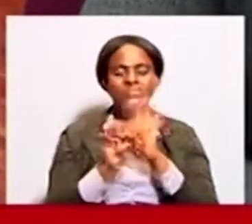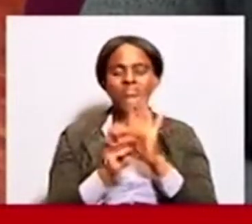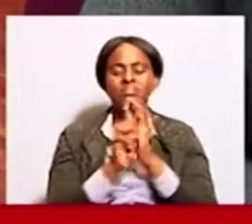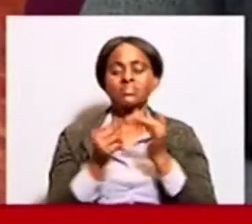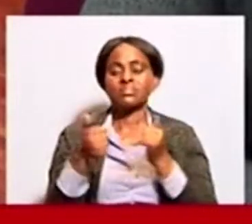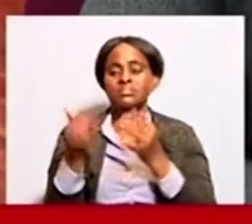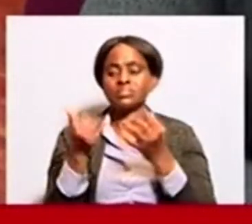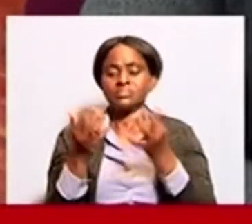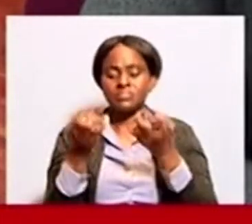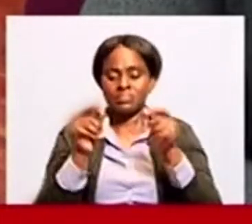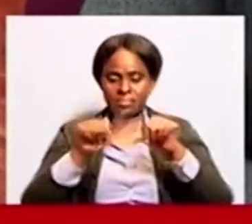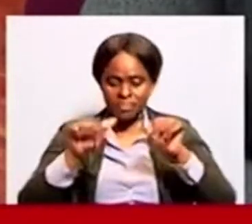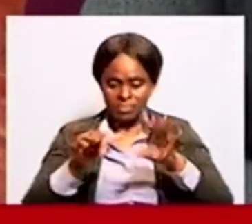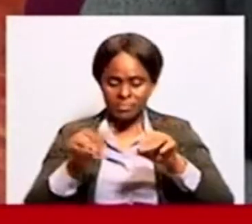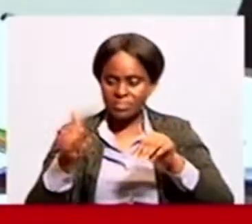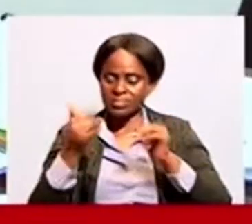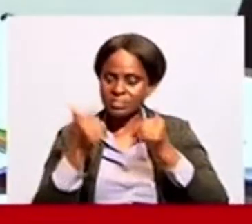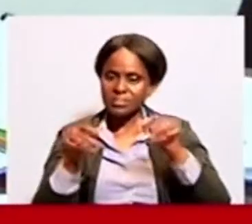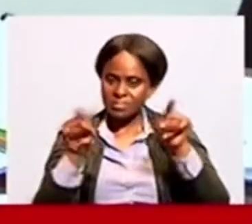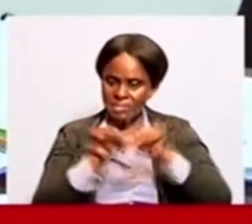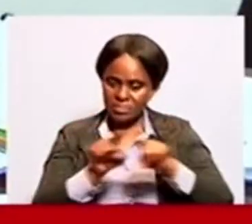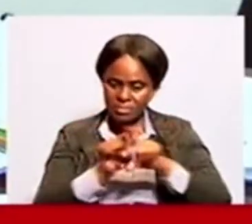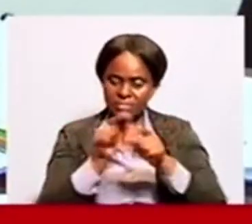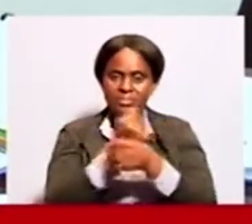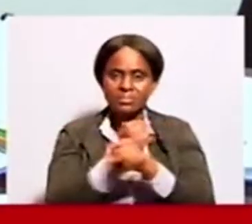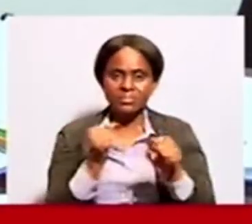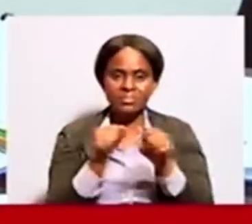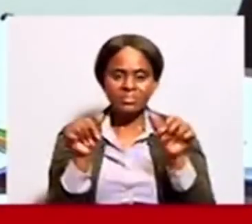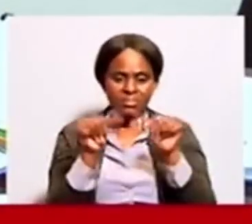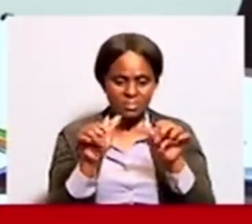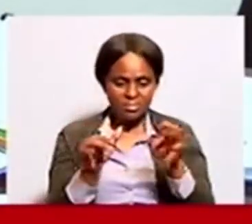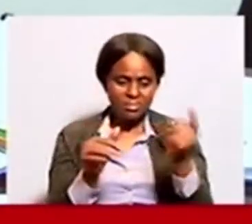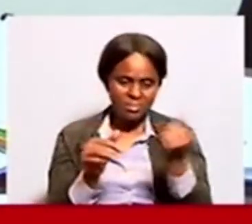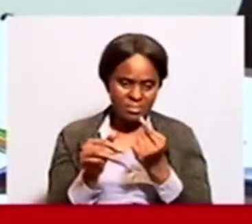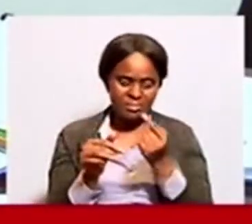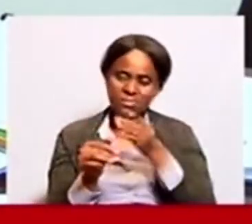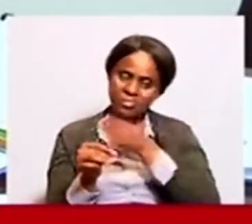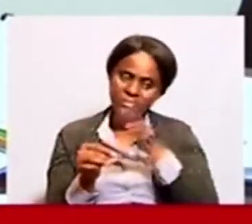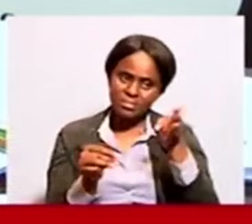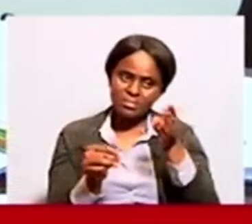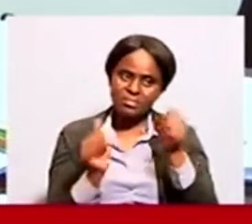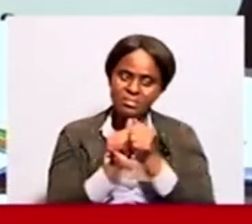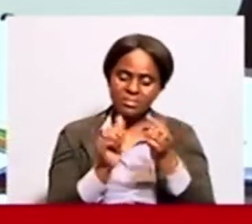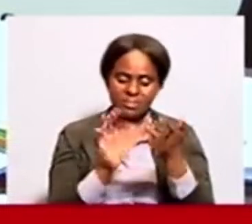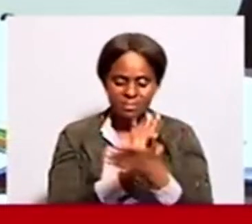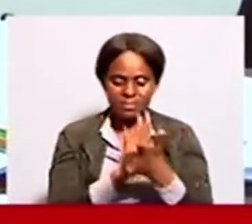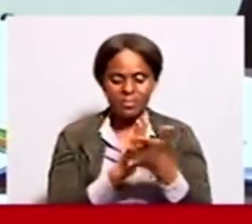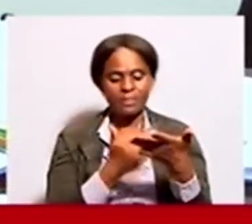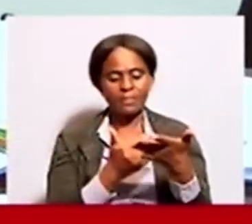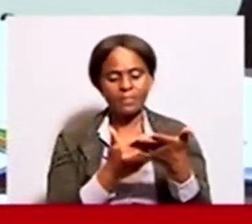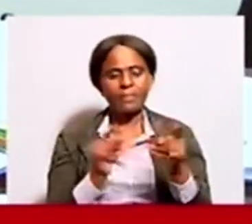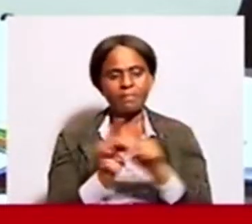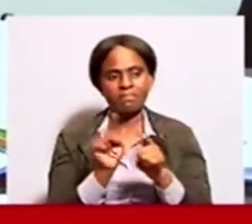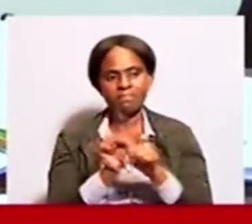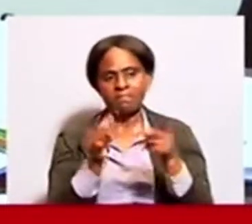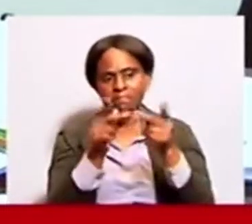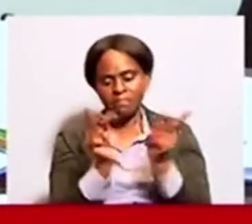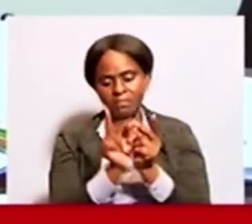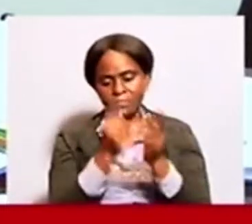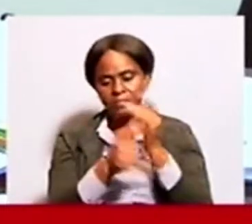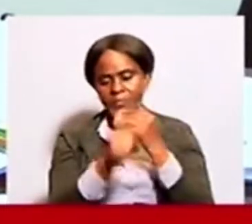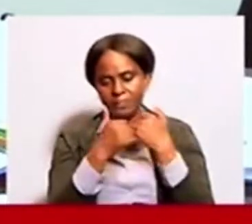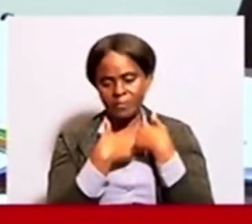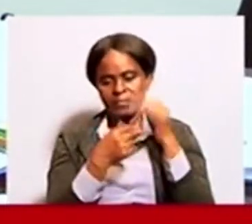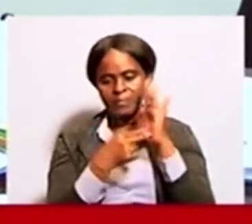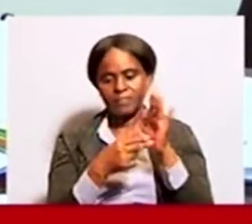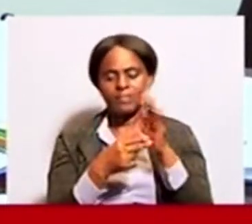and you want auditors, you want to be on the safe side even when auditors come. You go, even with this document, and you go to the place that he has indicated